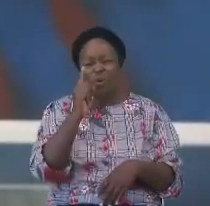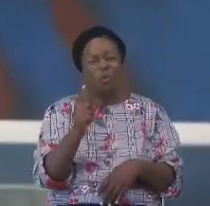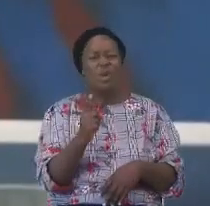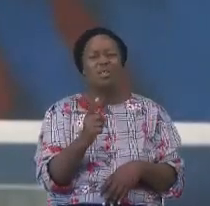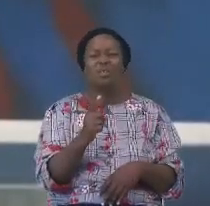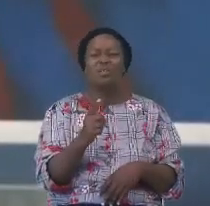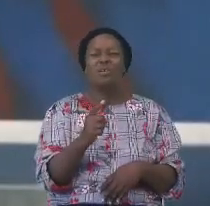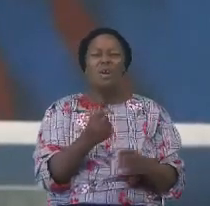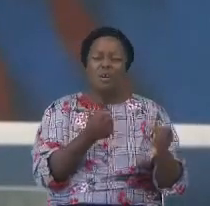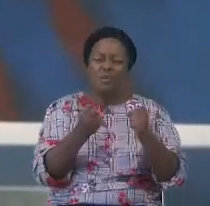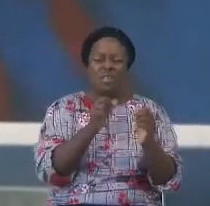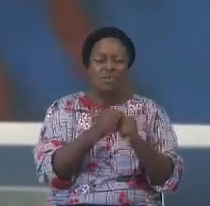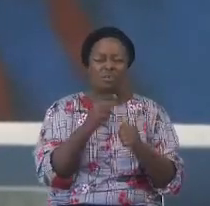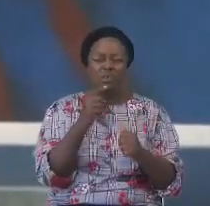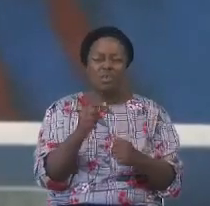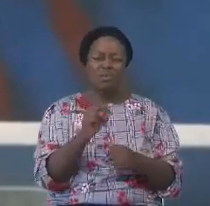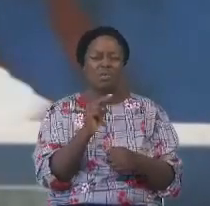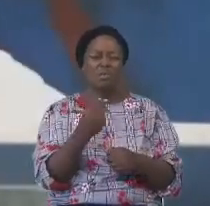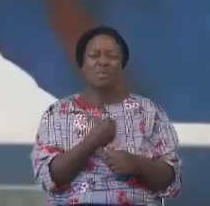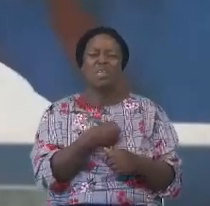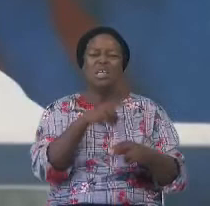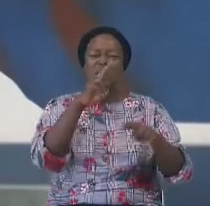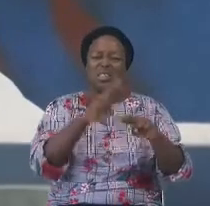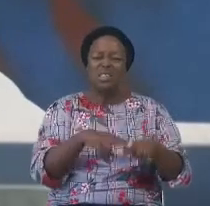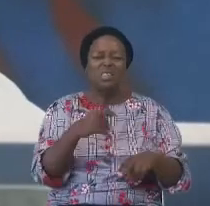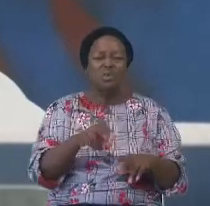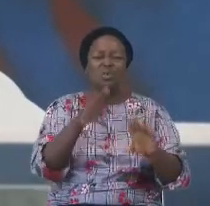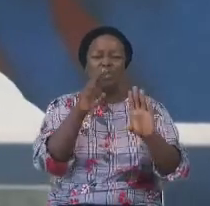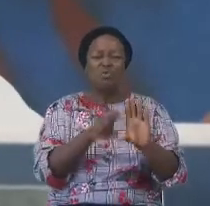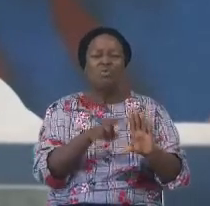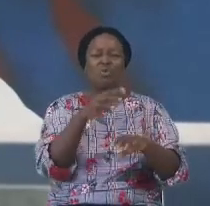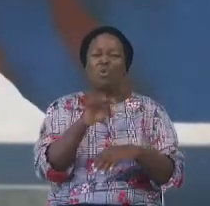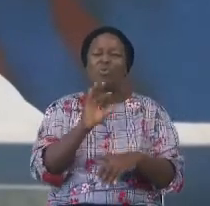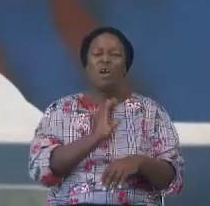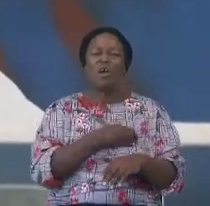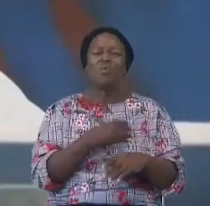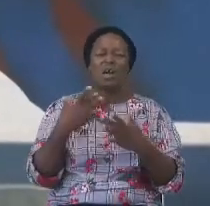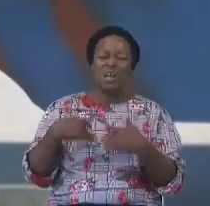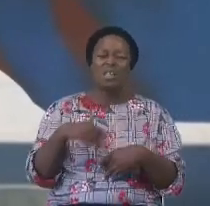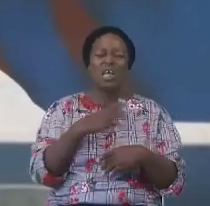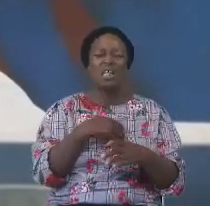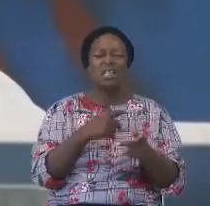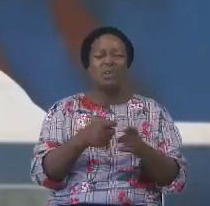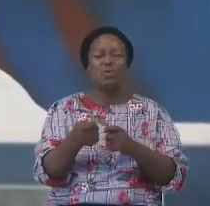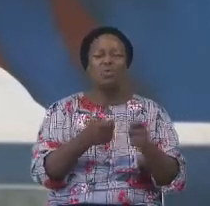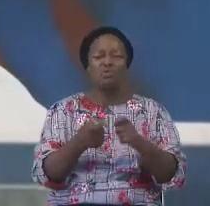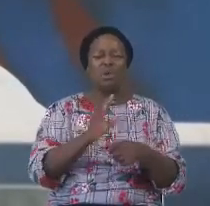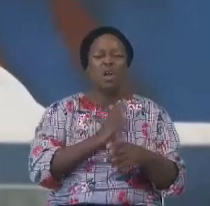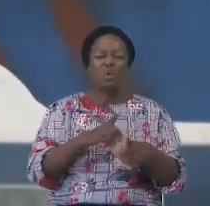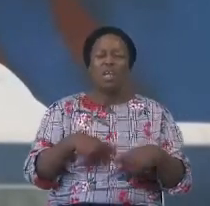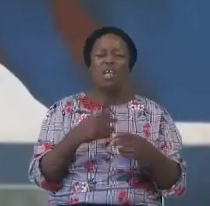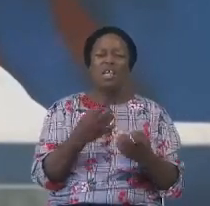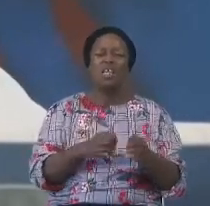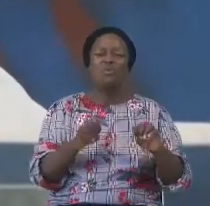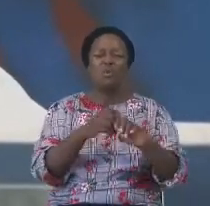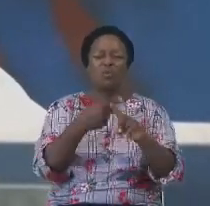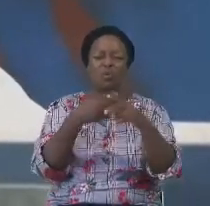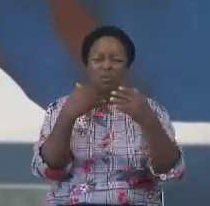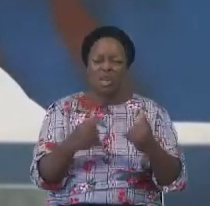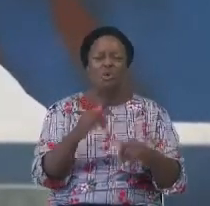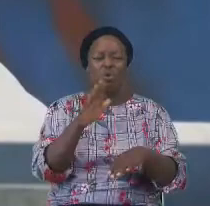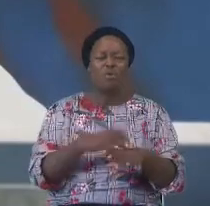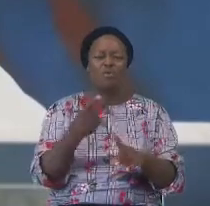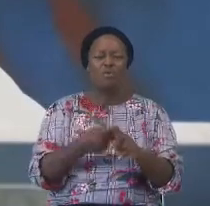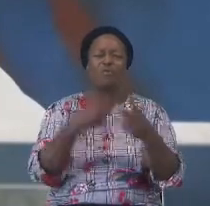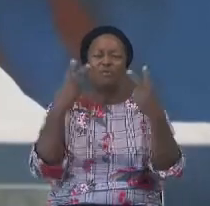And reign without any rival. Sit on the throne of our heart and control our